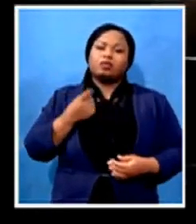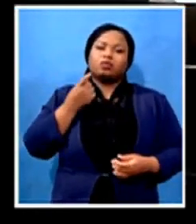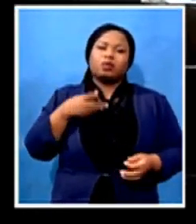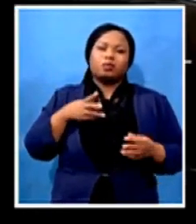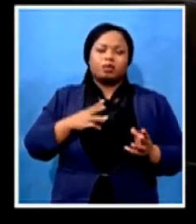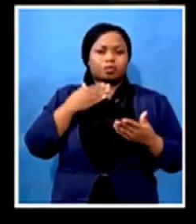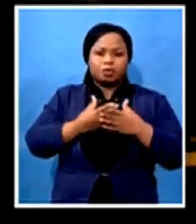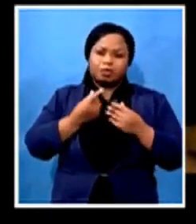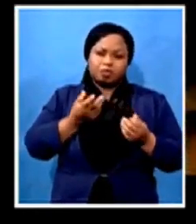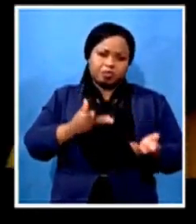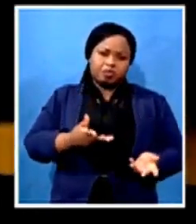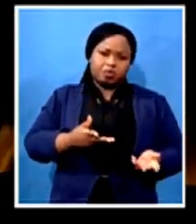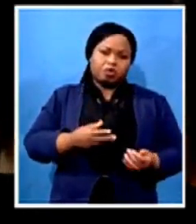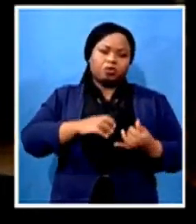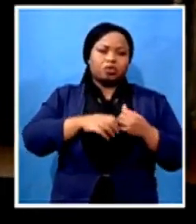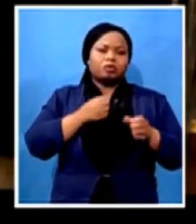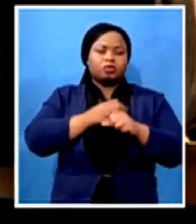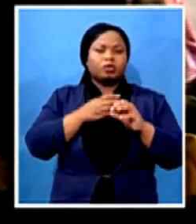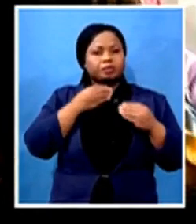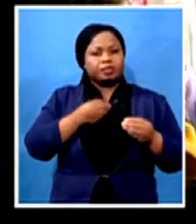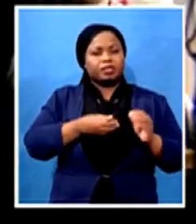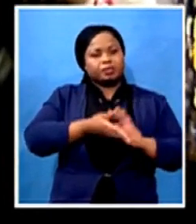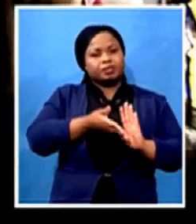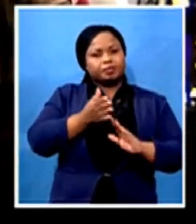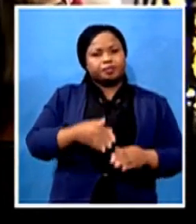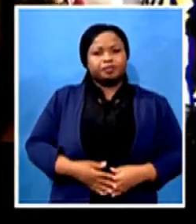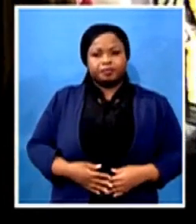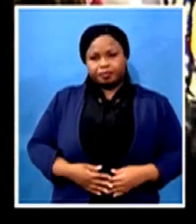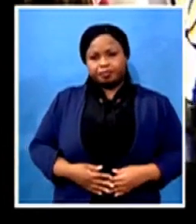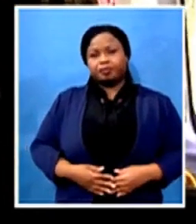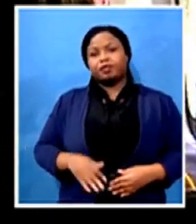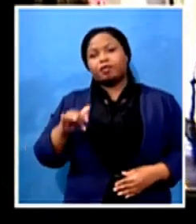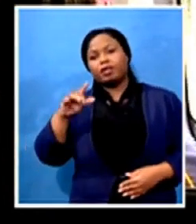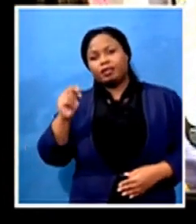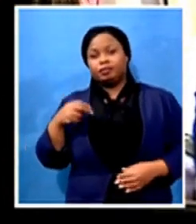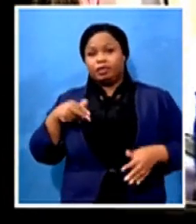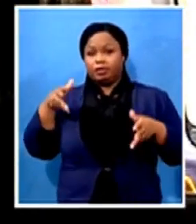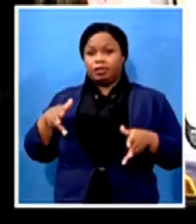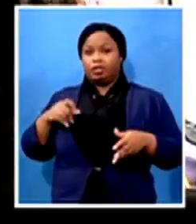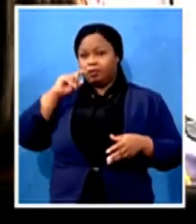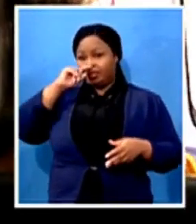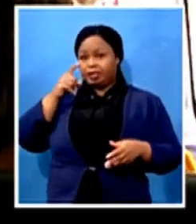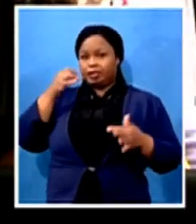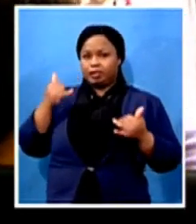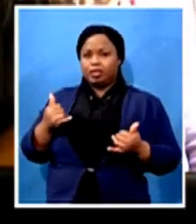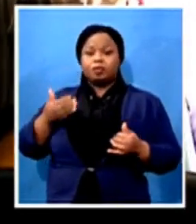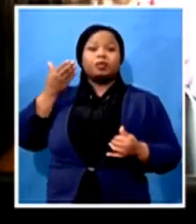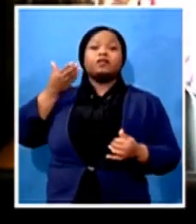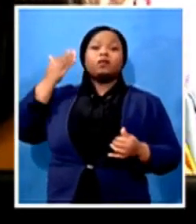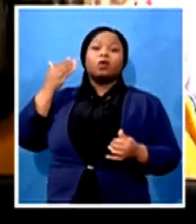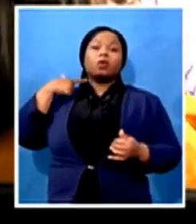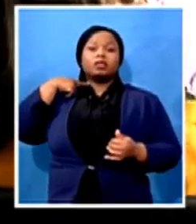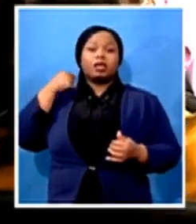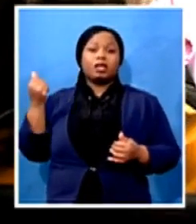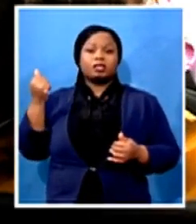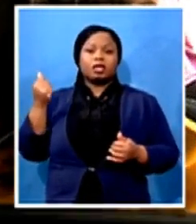All right. Blaine, just to tell you where I am now, I'm in Sandton. So from where I was in Alexandra, truth of the matter is I